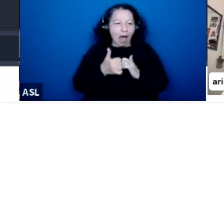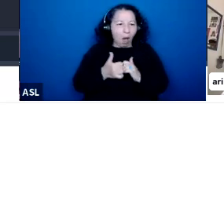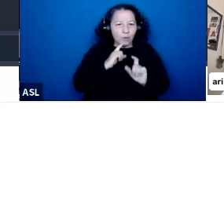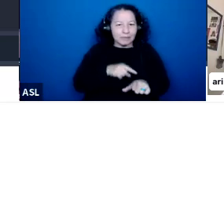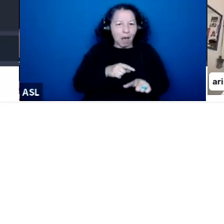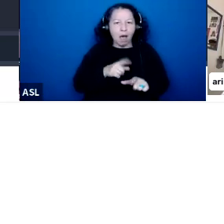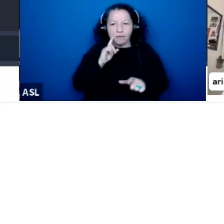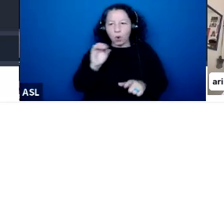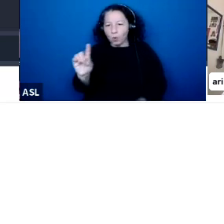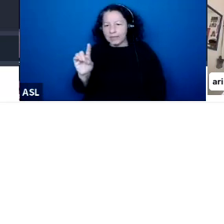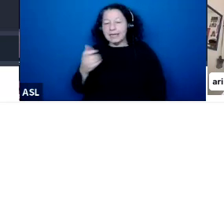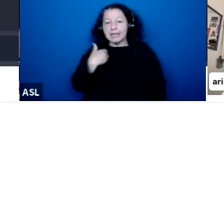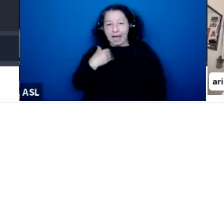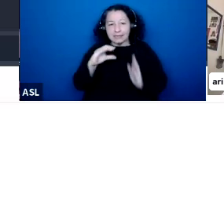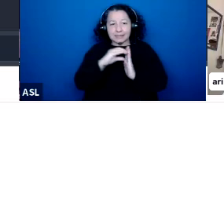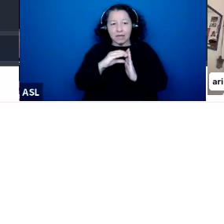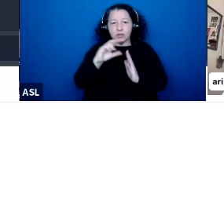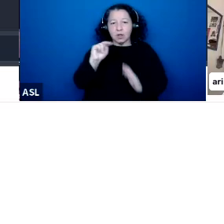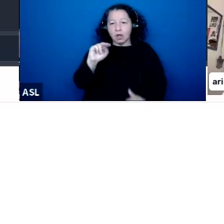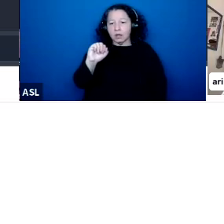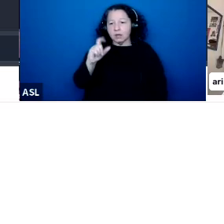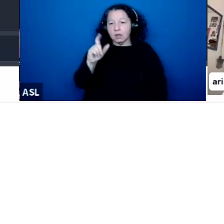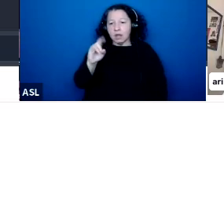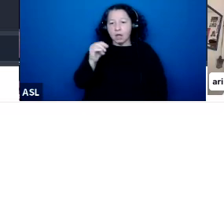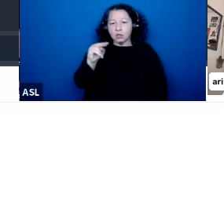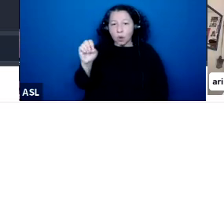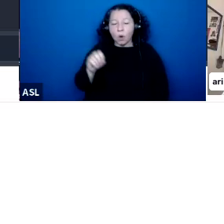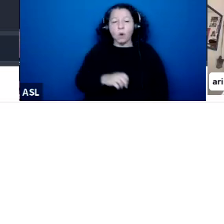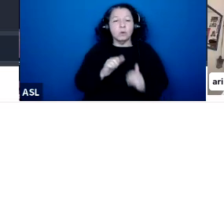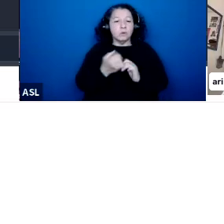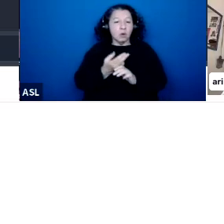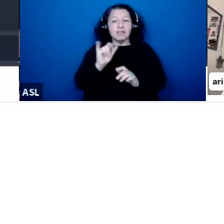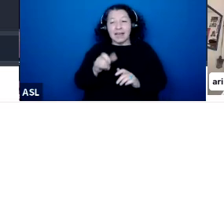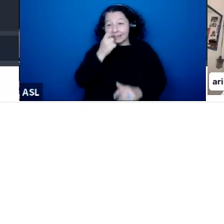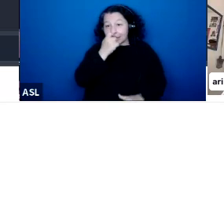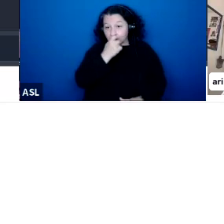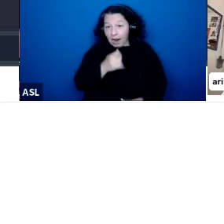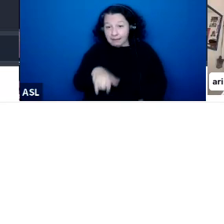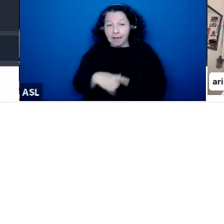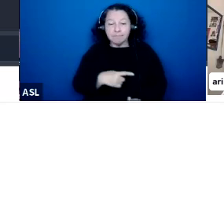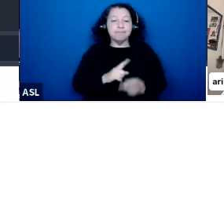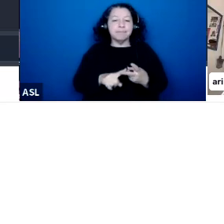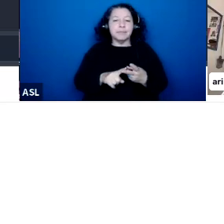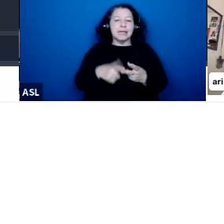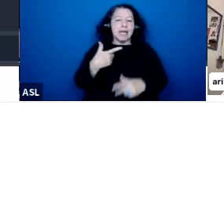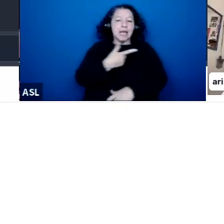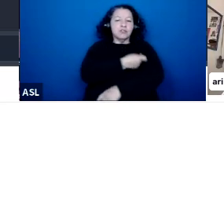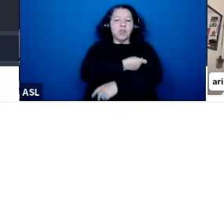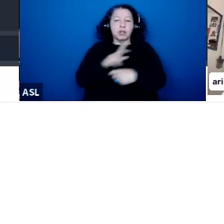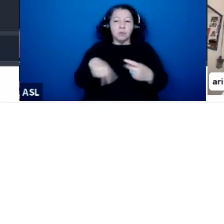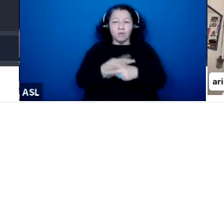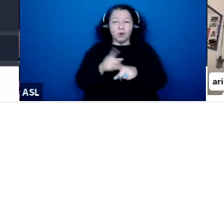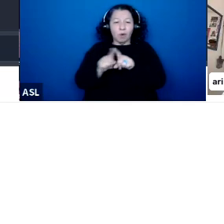a section on naloxone, how to use, the nasal spray.